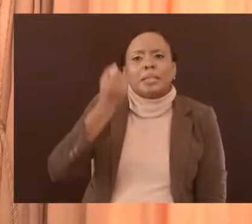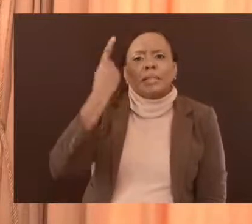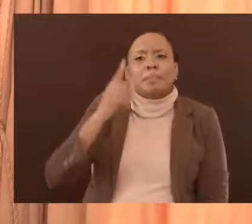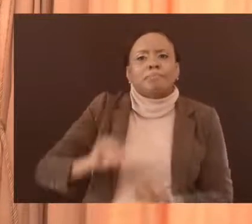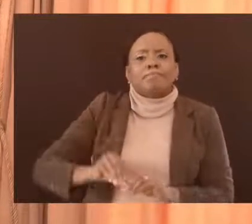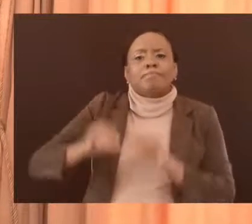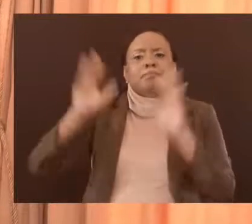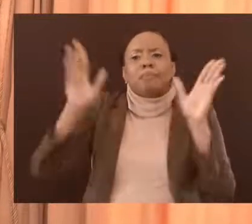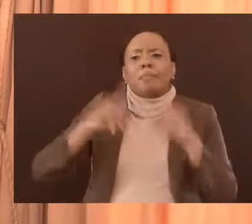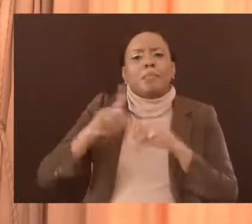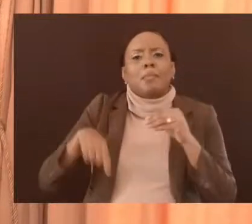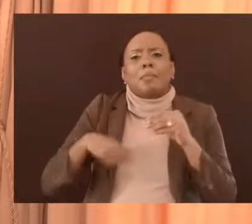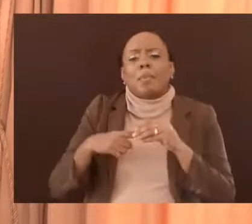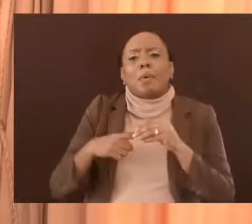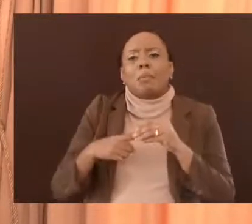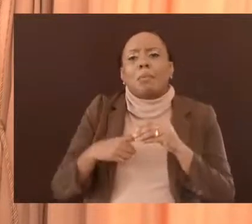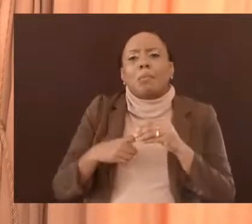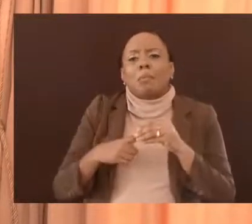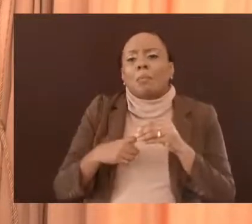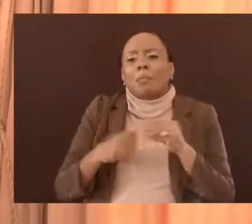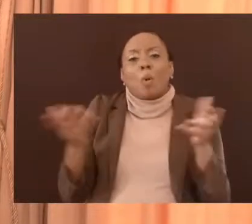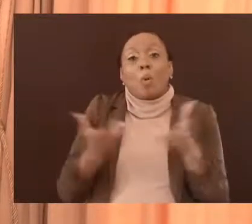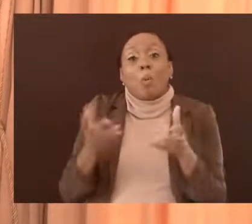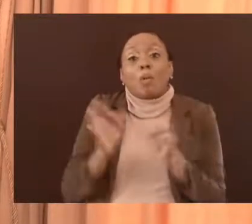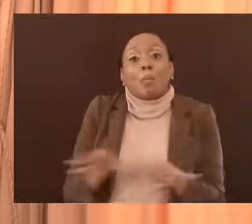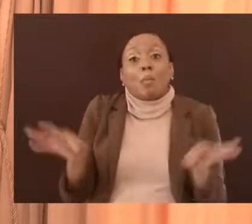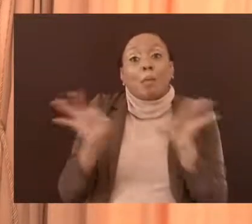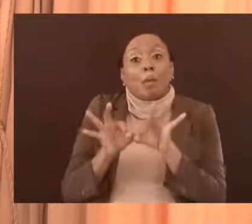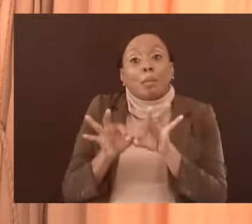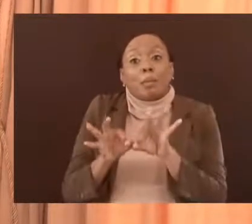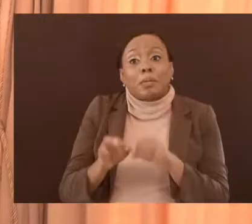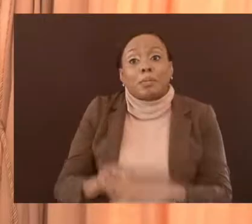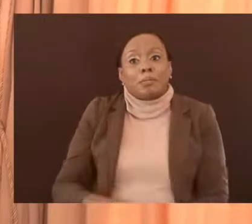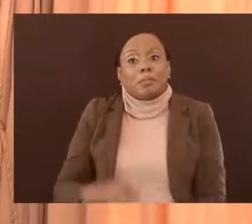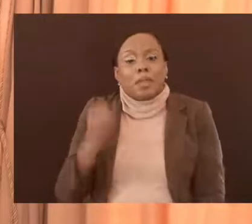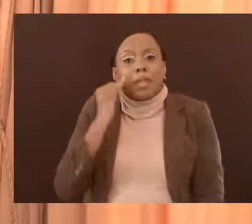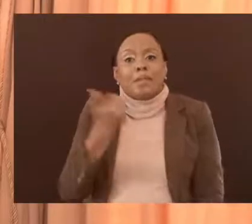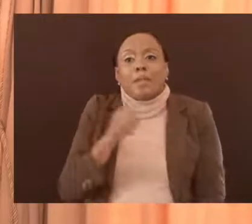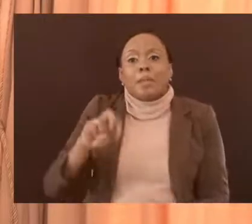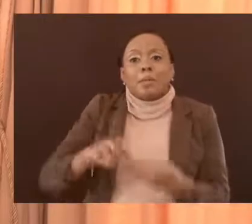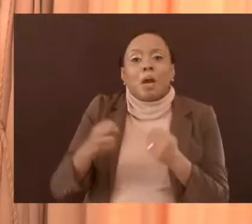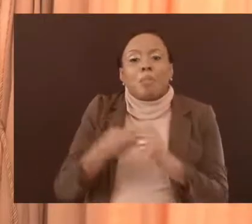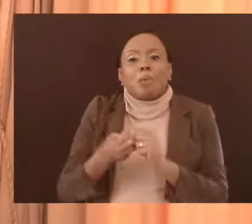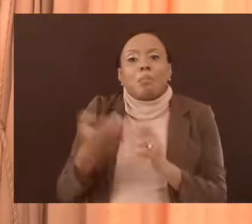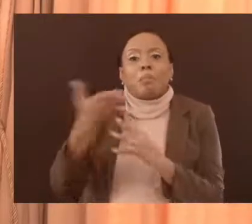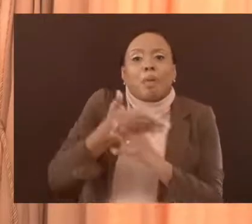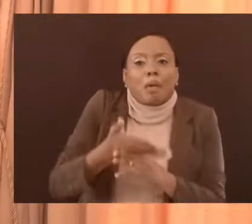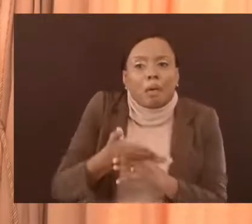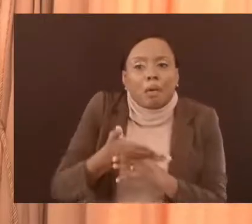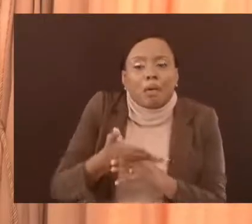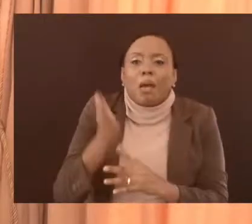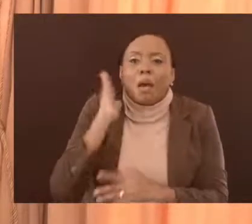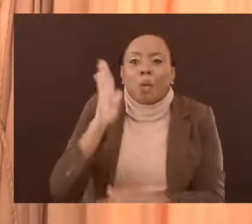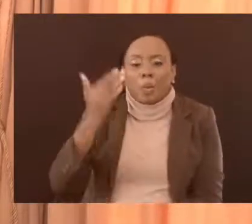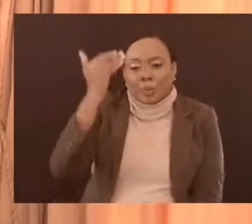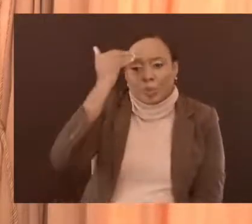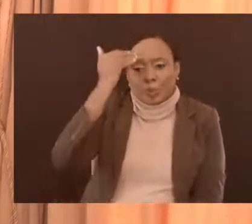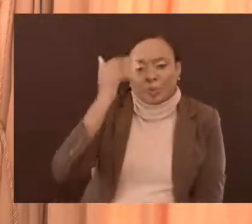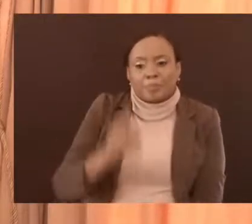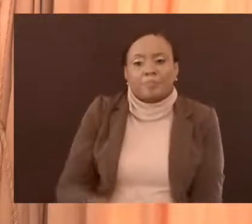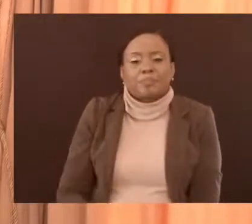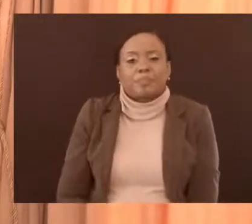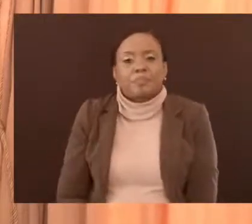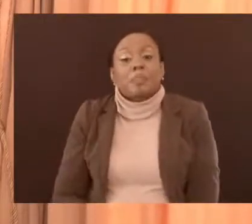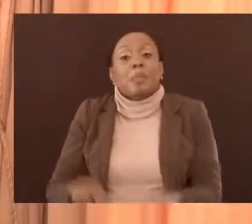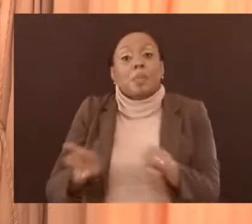the deficits of our children. We advise them also, along with the principals, to place the students into